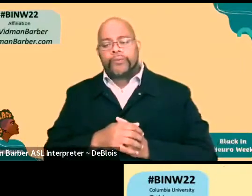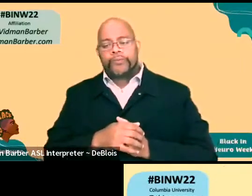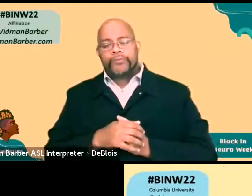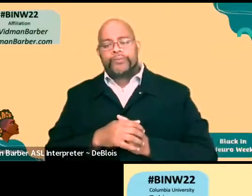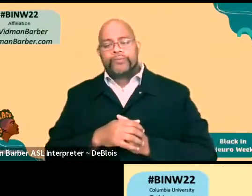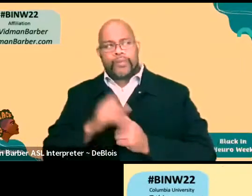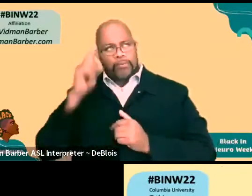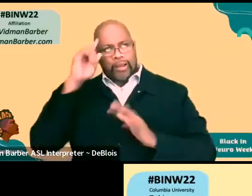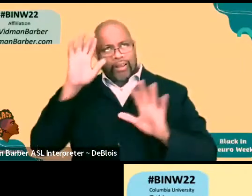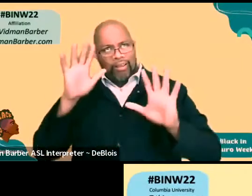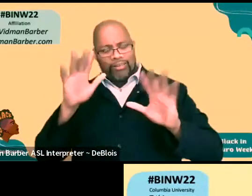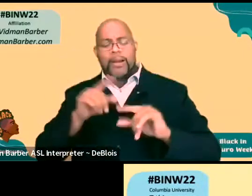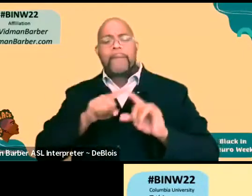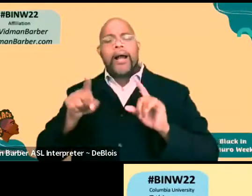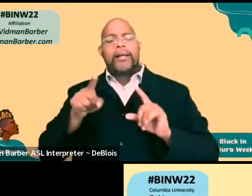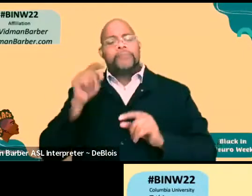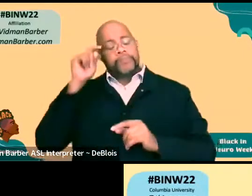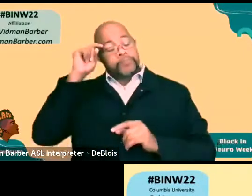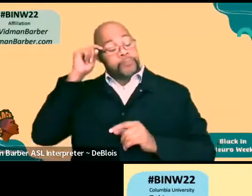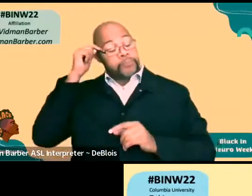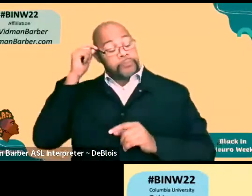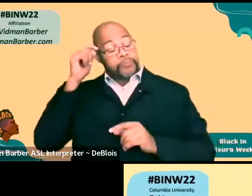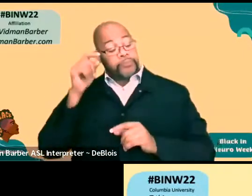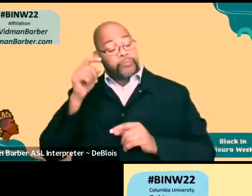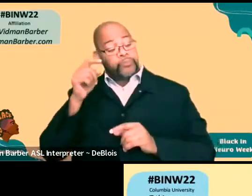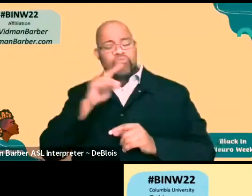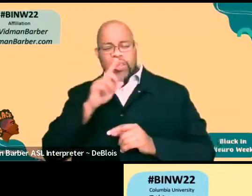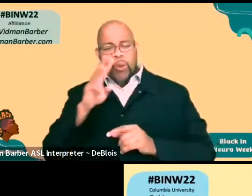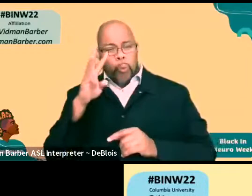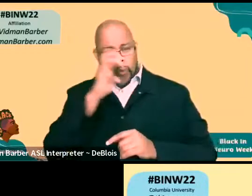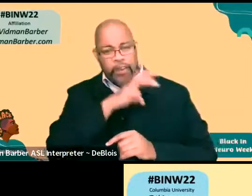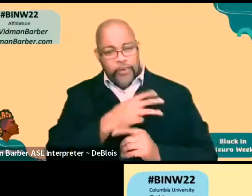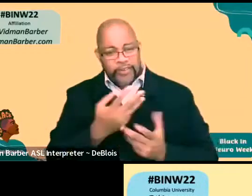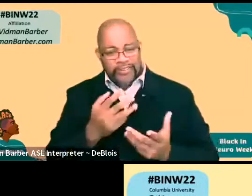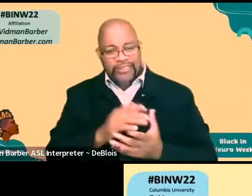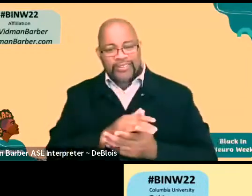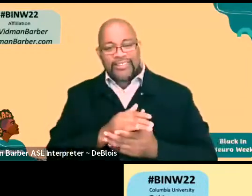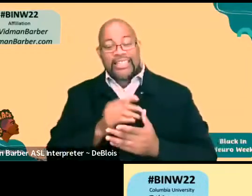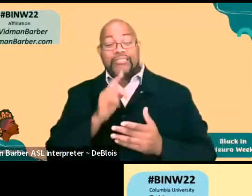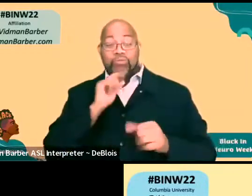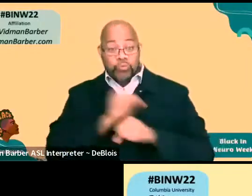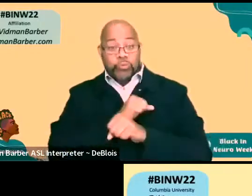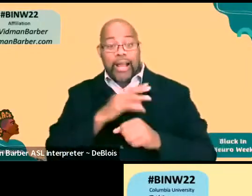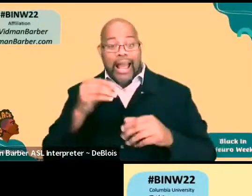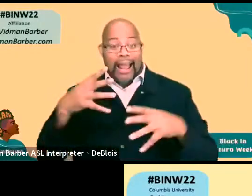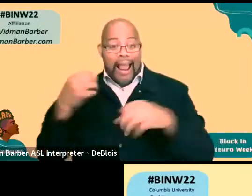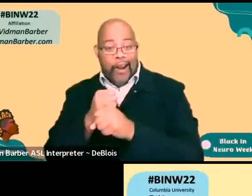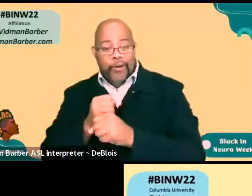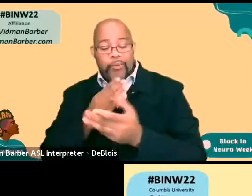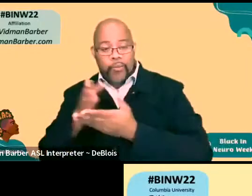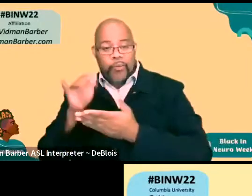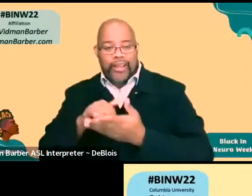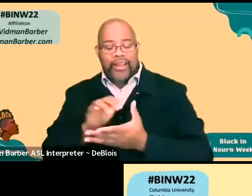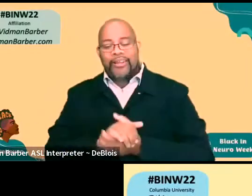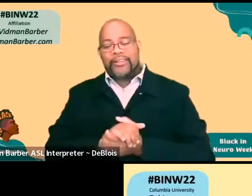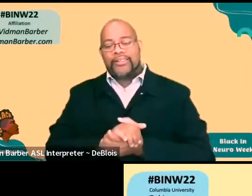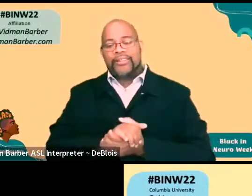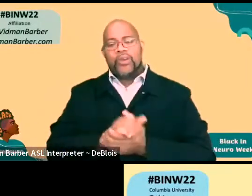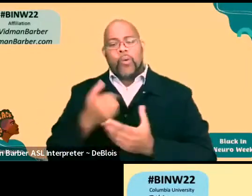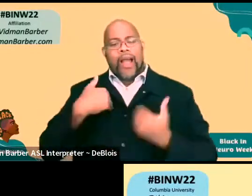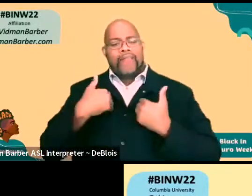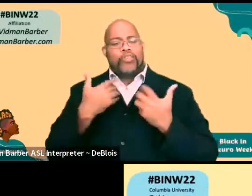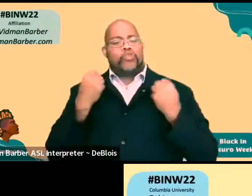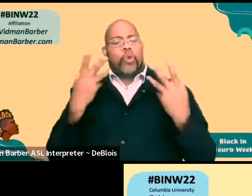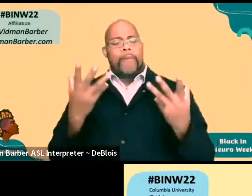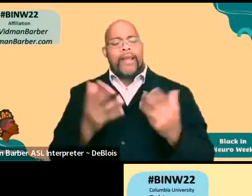sorry, brain fog a little bit, but yeah, it's weird, literally, and kind of through this acronym, that we have so